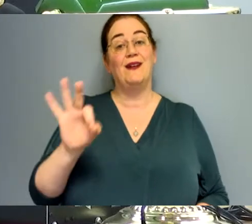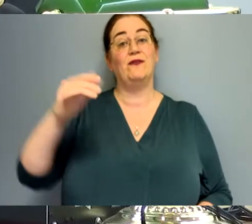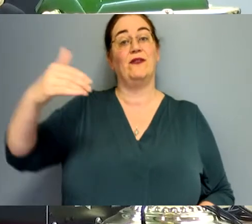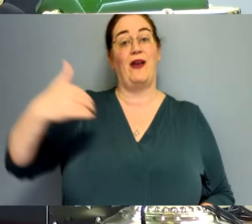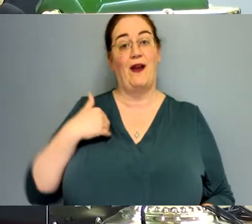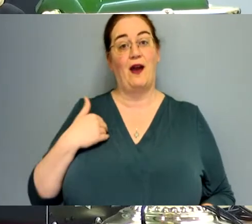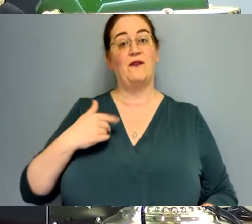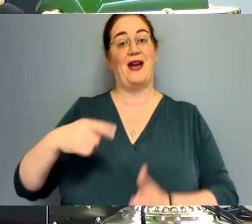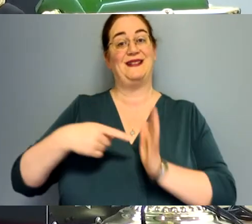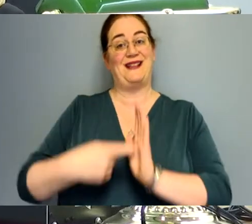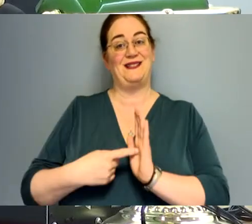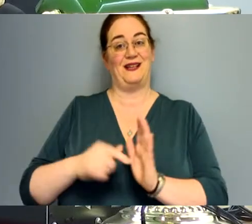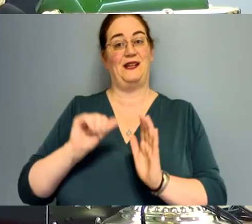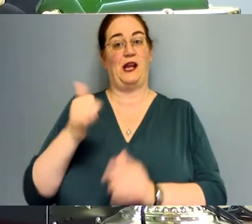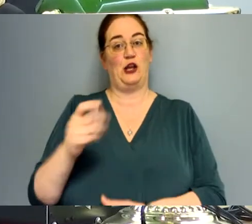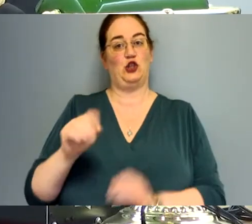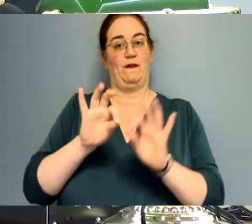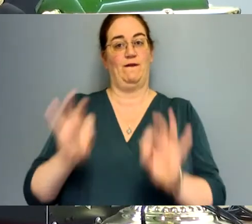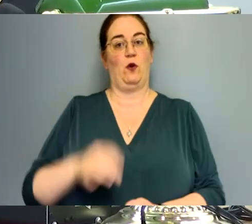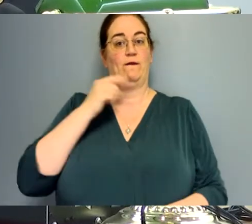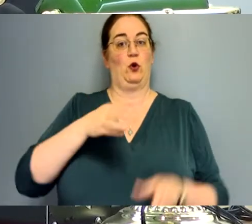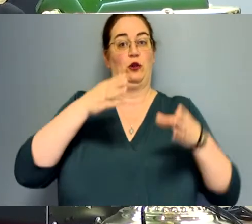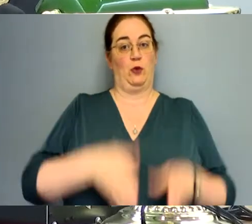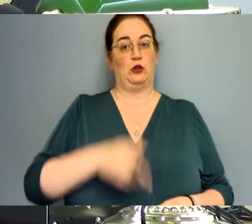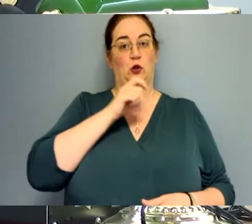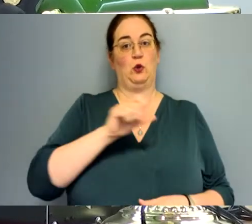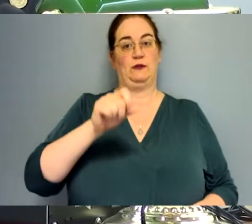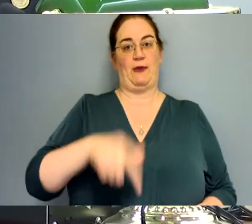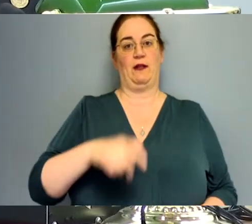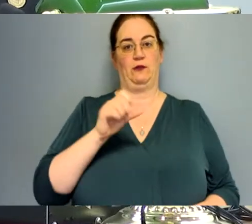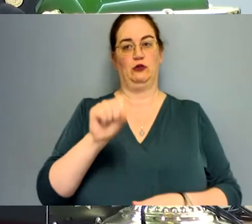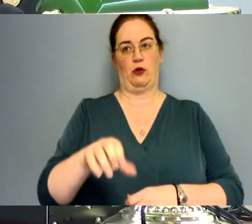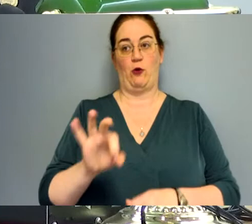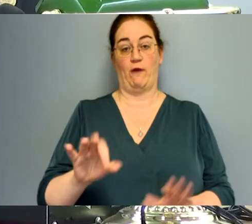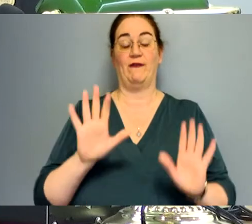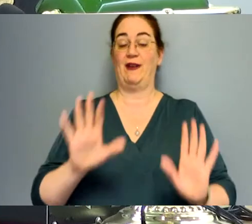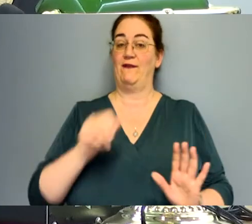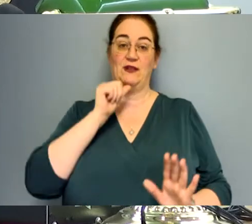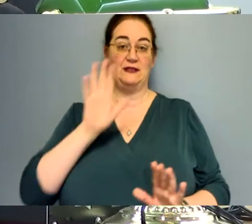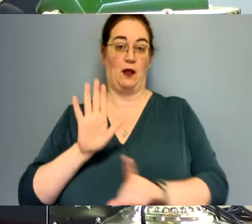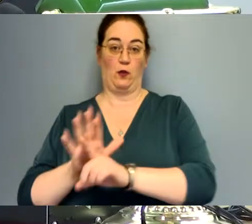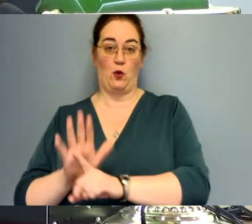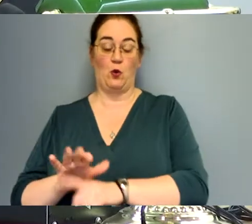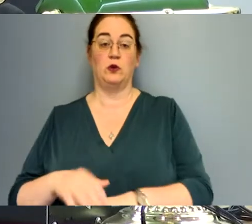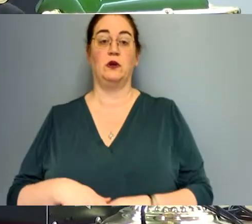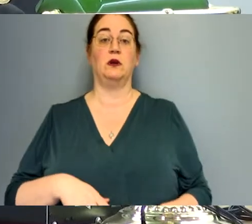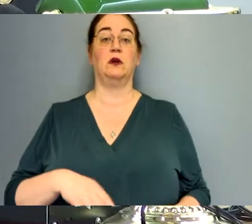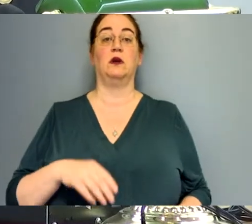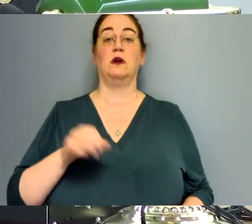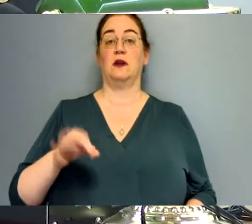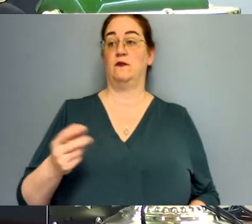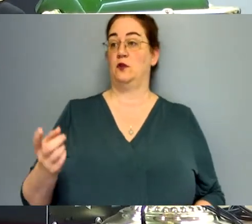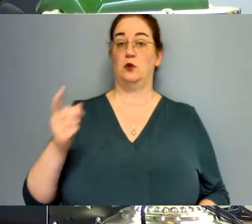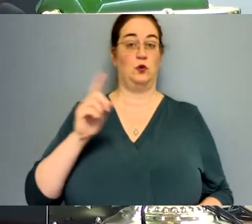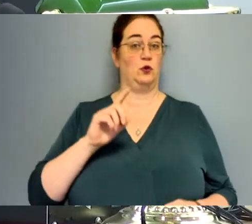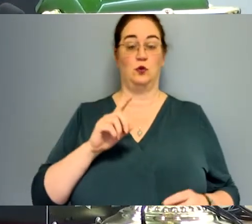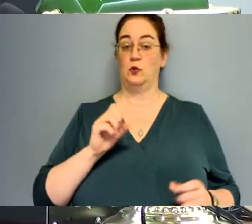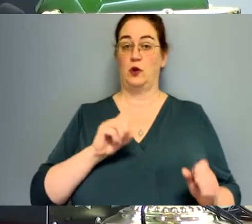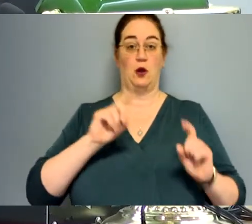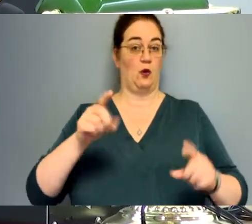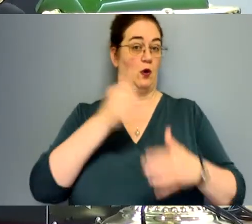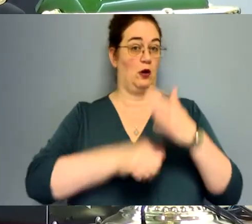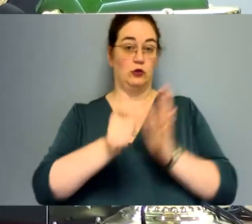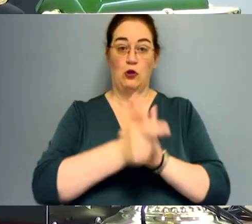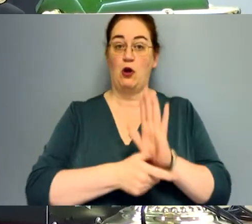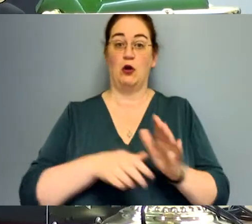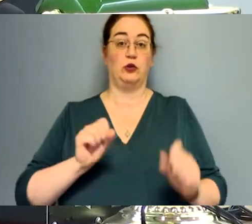a designated agent form for the person whose ballot they are dropping off, if it's not theirs. If you go, you could go under the law,